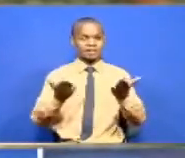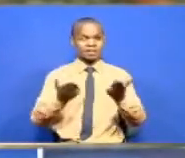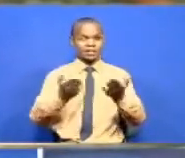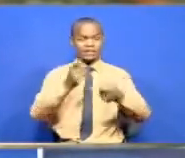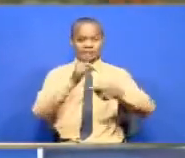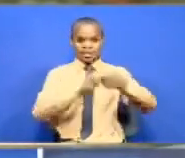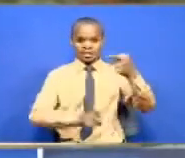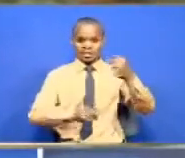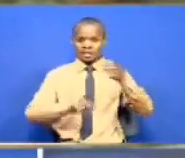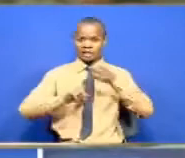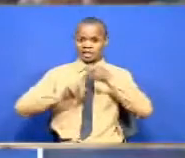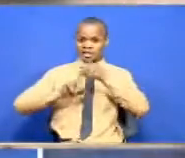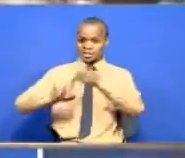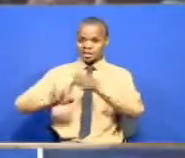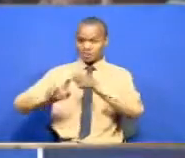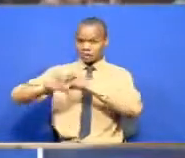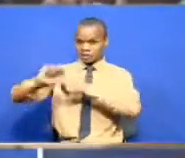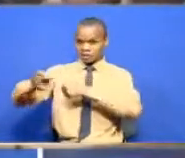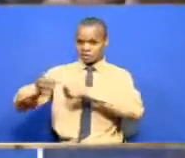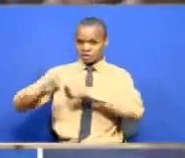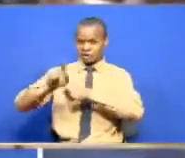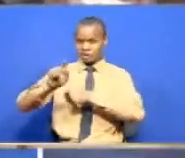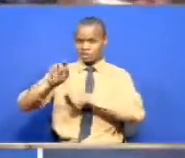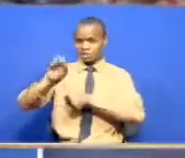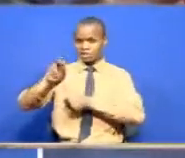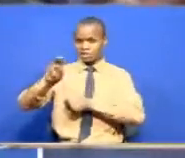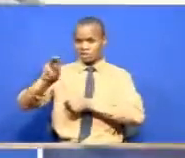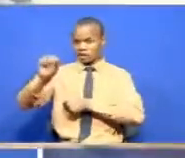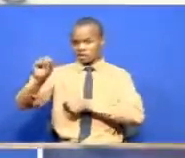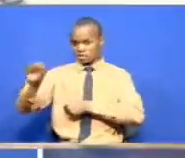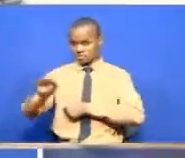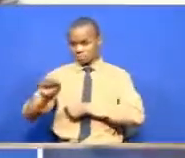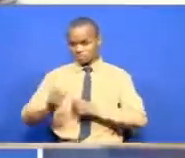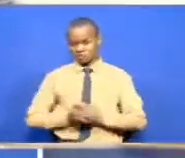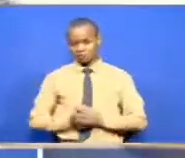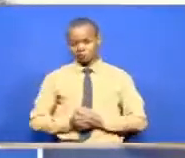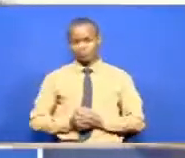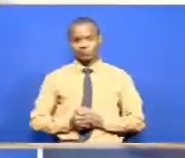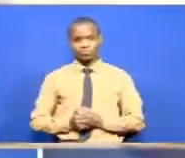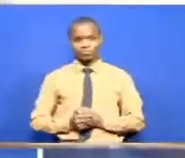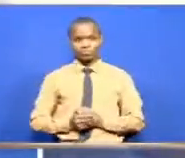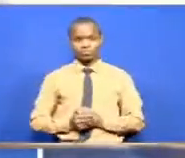of 600,000 metric tons. O'Brien, Human for Business, News Hour.